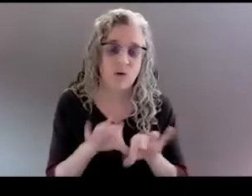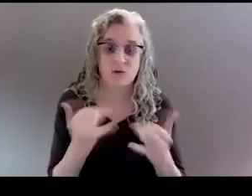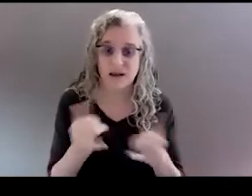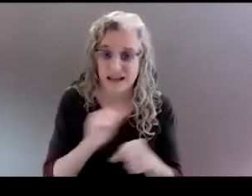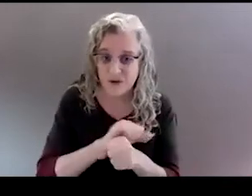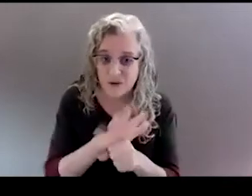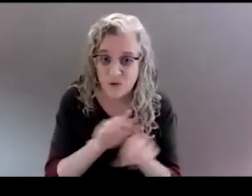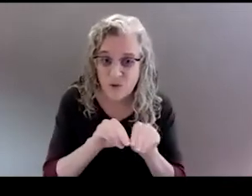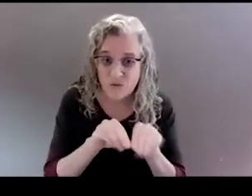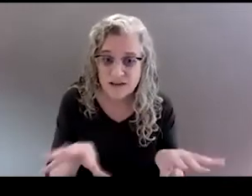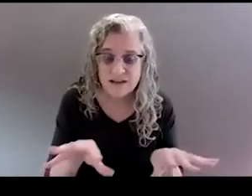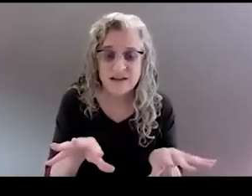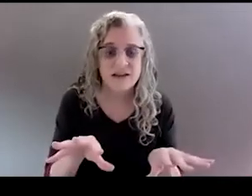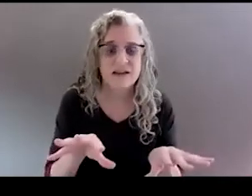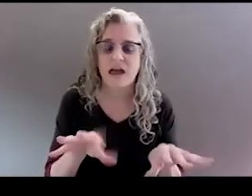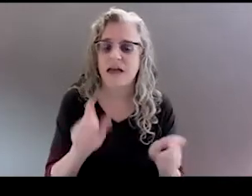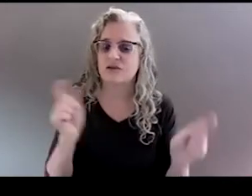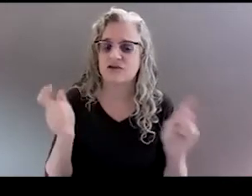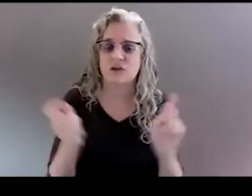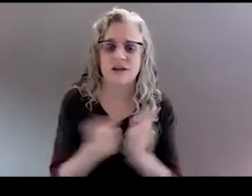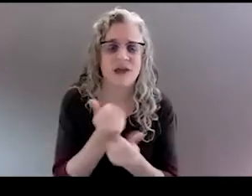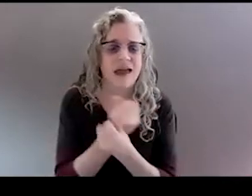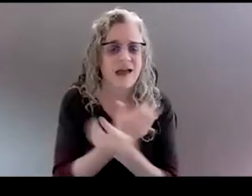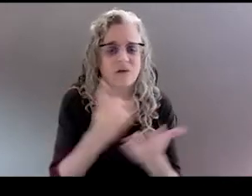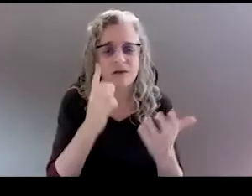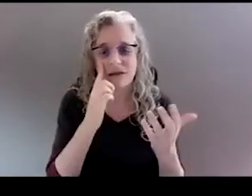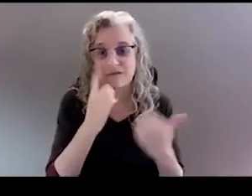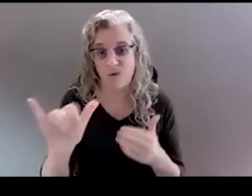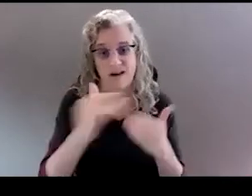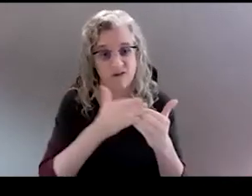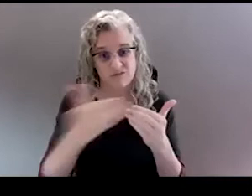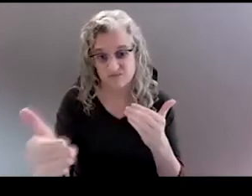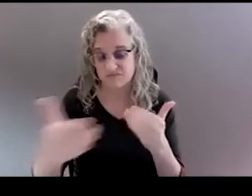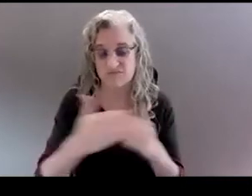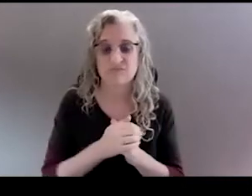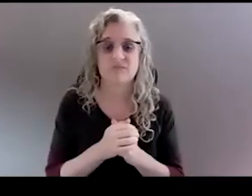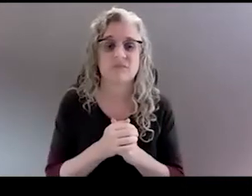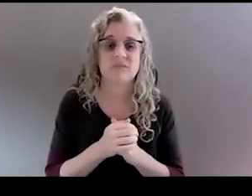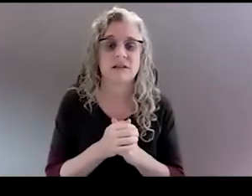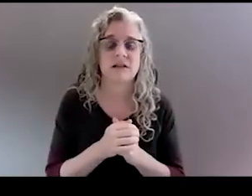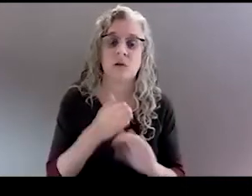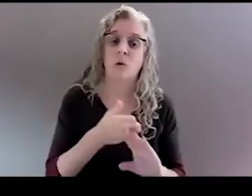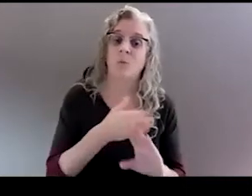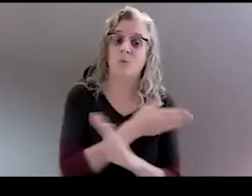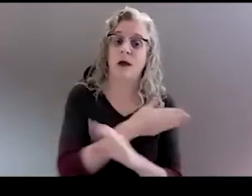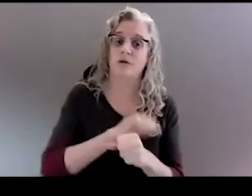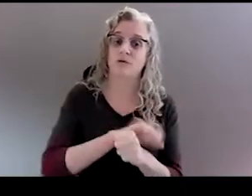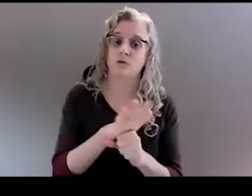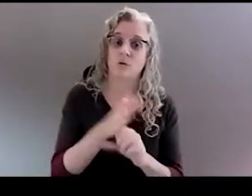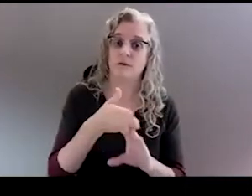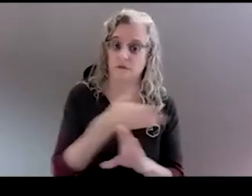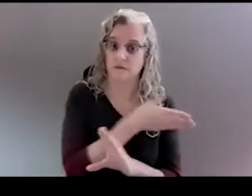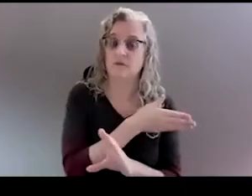the landscape forever. And a lot of what we have been used to doing before COVID-19, we're finding out